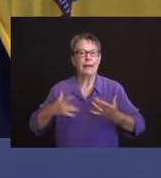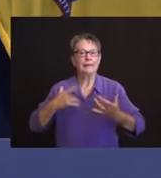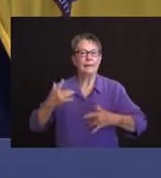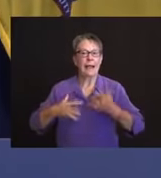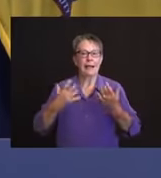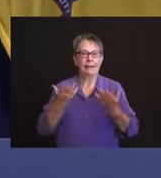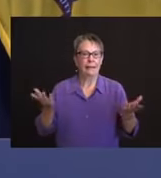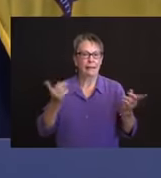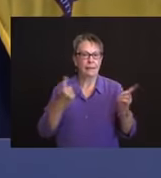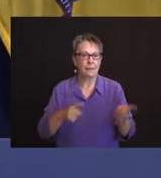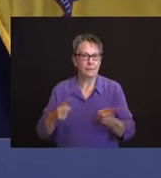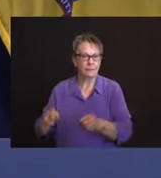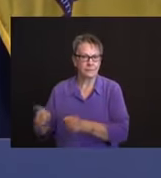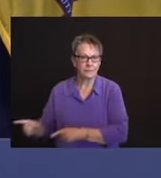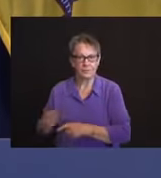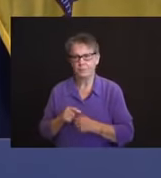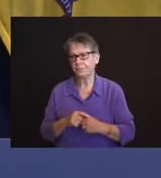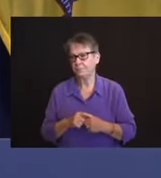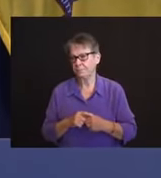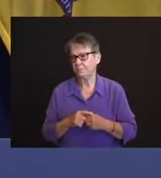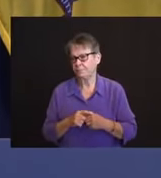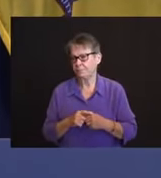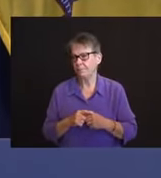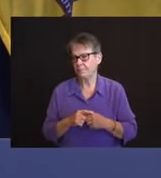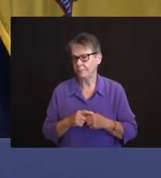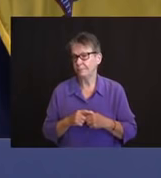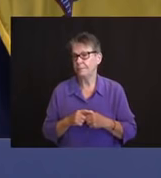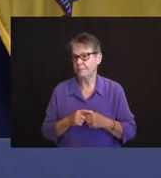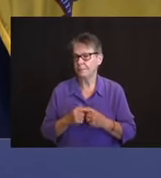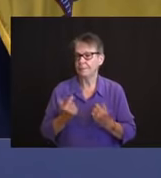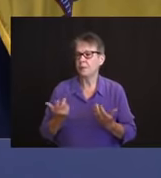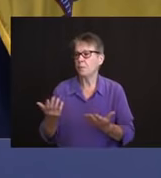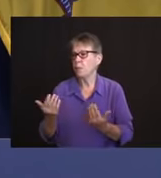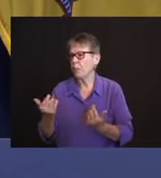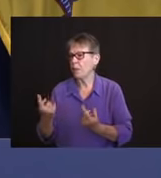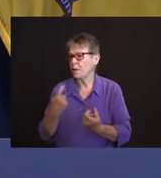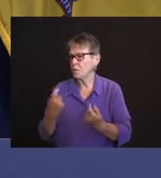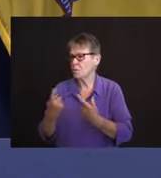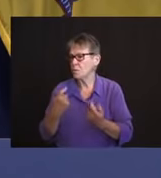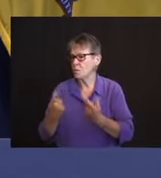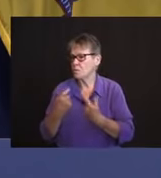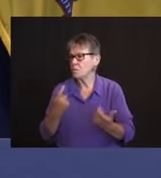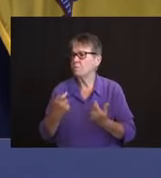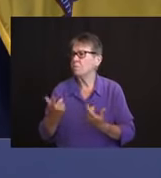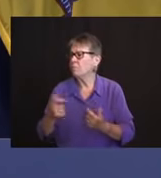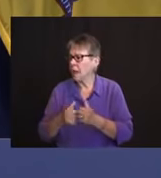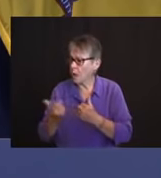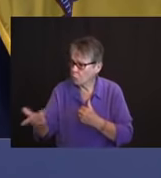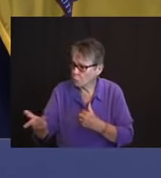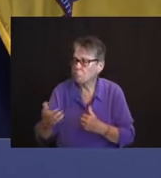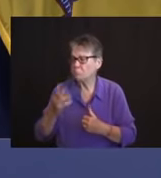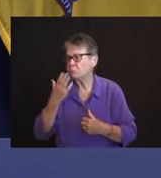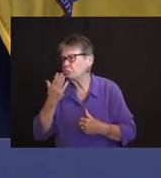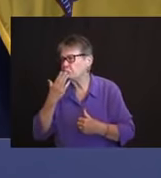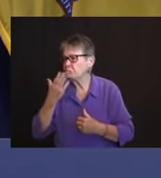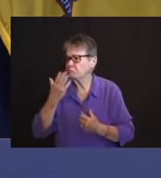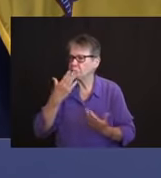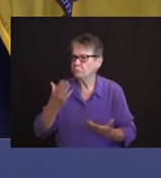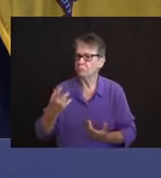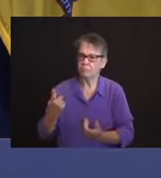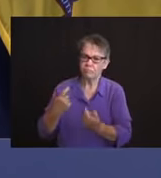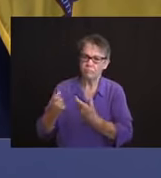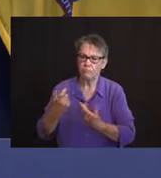Good afternoon. Hi, Governor. How are you? Good. Thank you. Glad to hear. So at least 5 municipalities in the state are